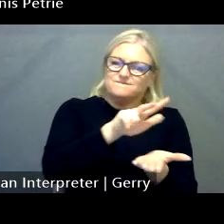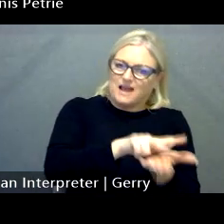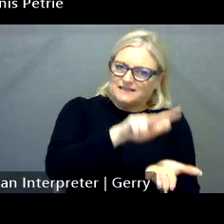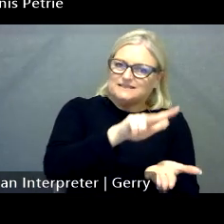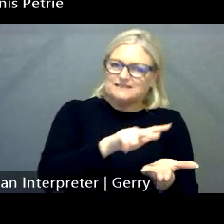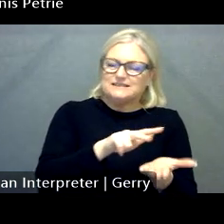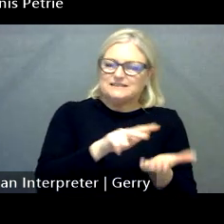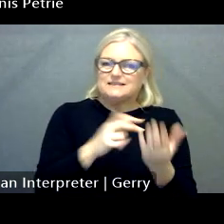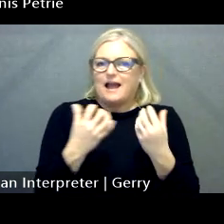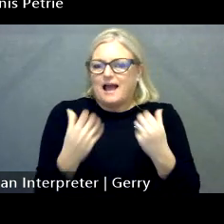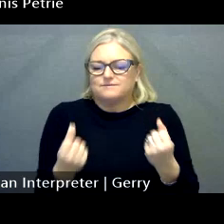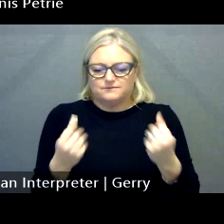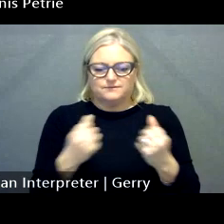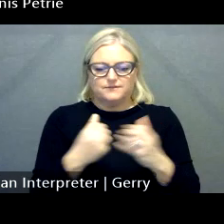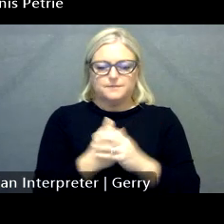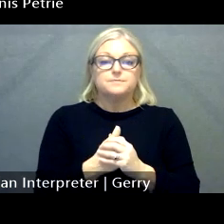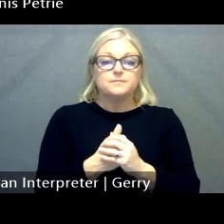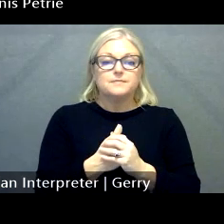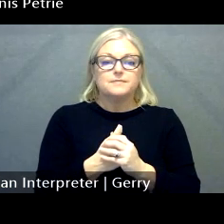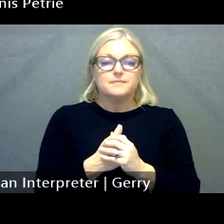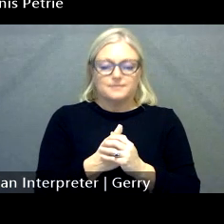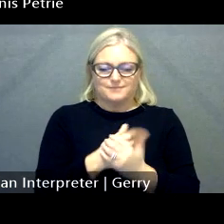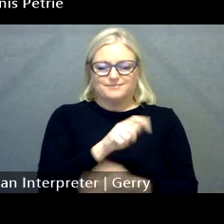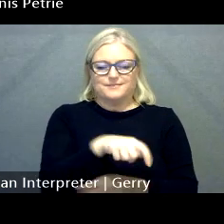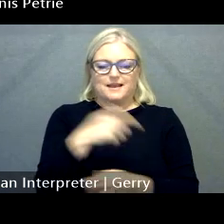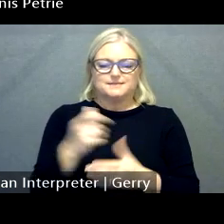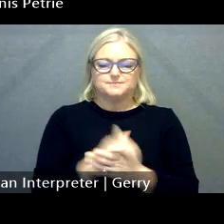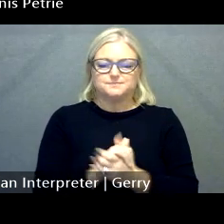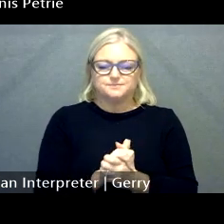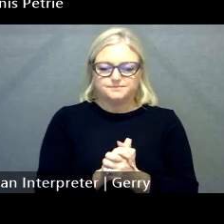them together. Can I have the next slide, please?